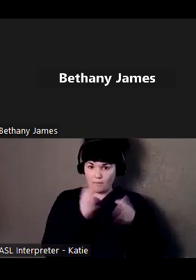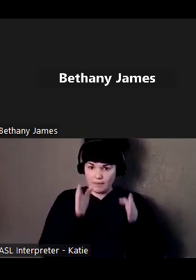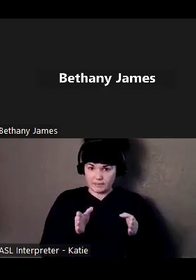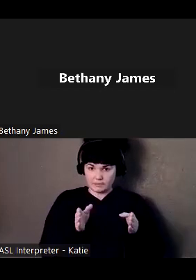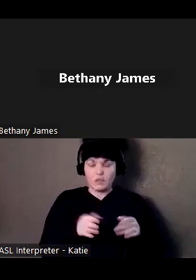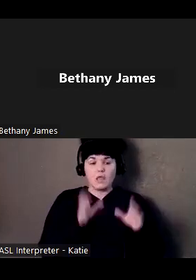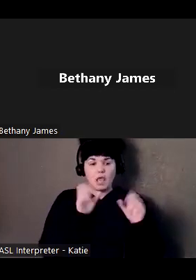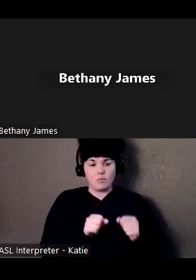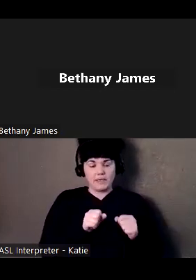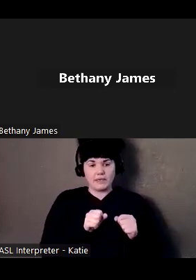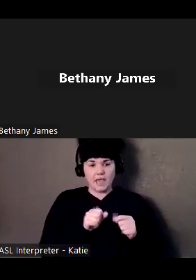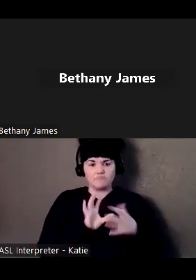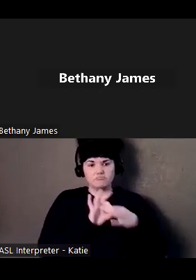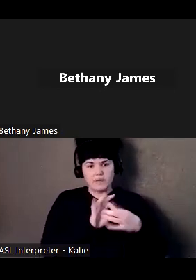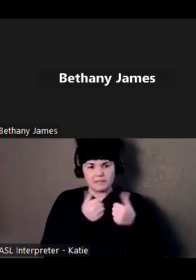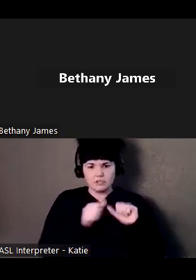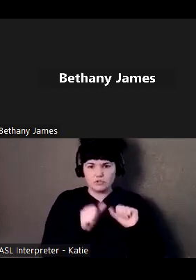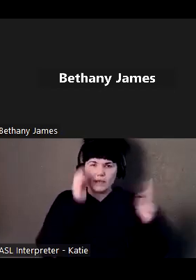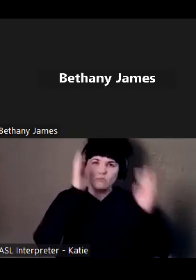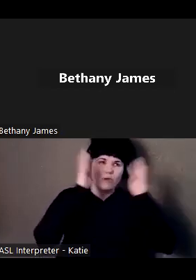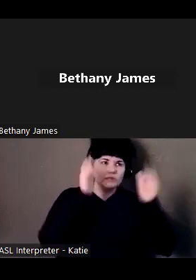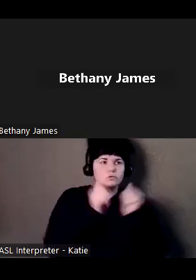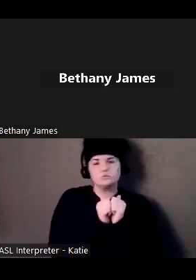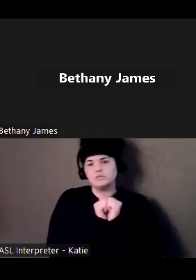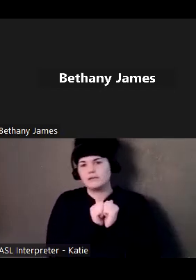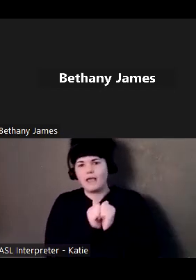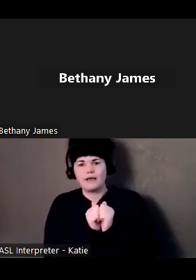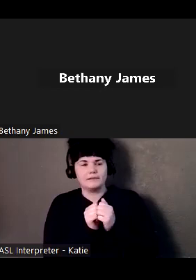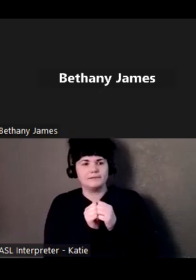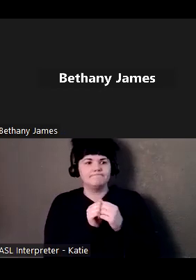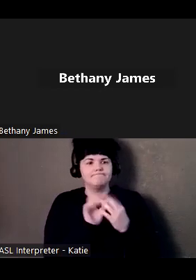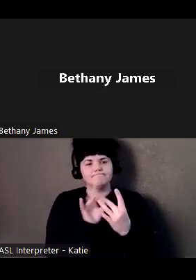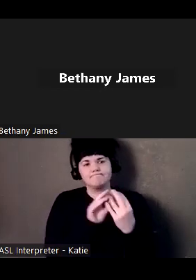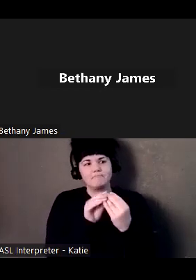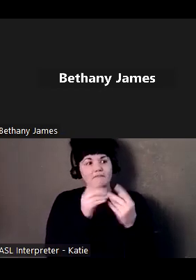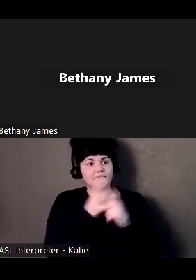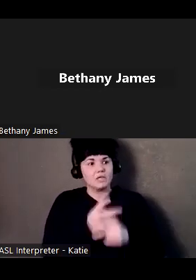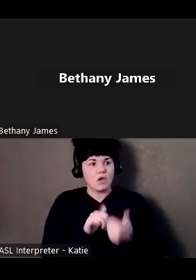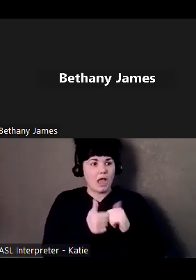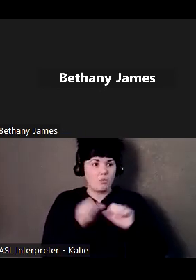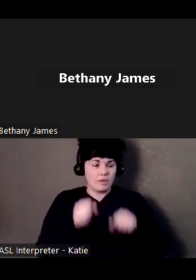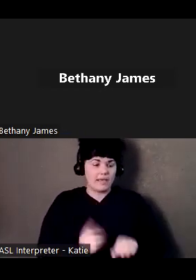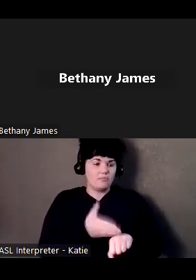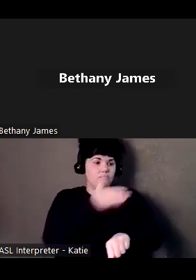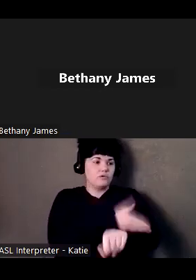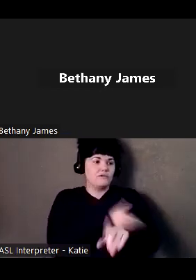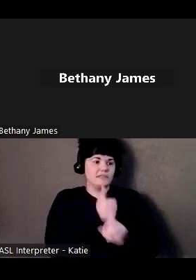brainstorm collaborative ways of building and promoting self-efficacy and